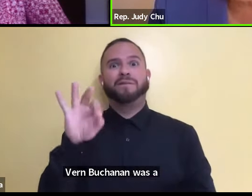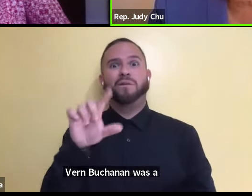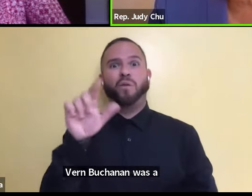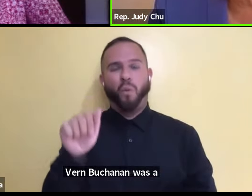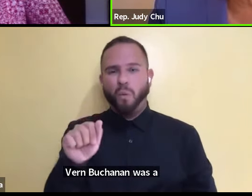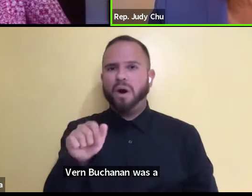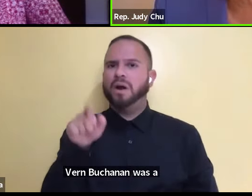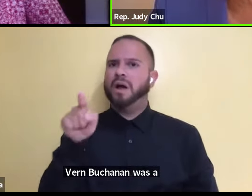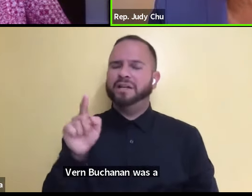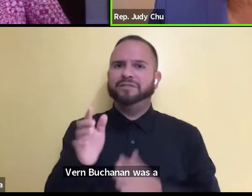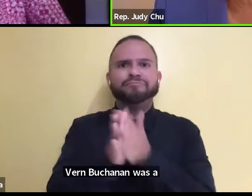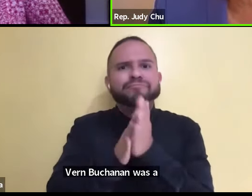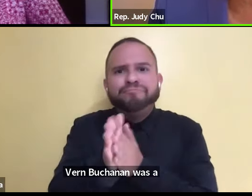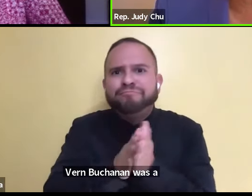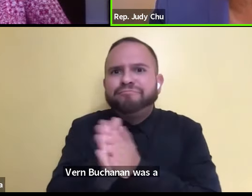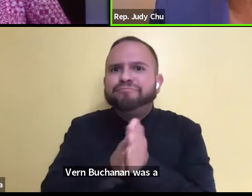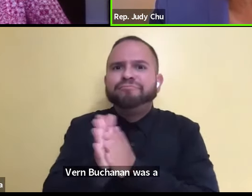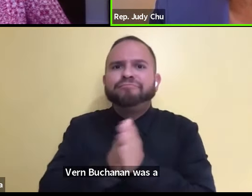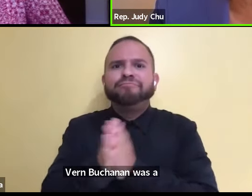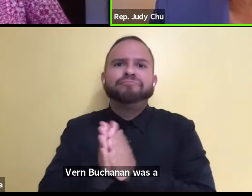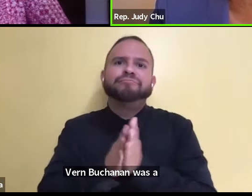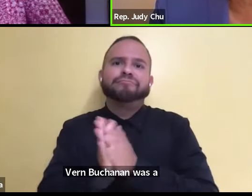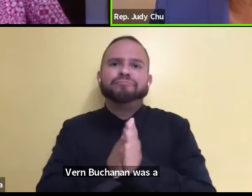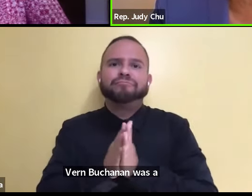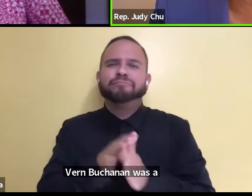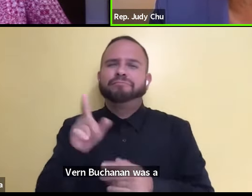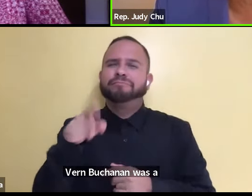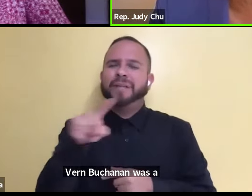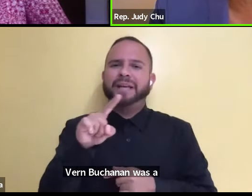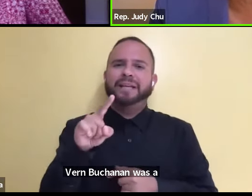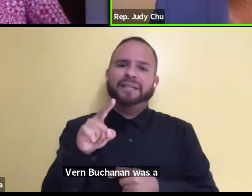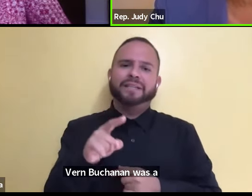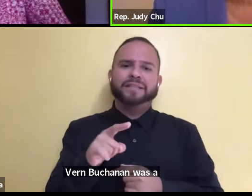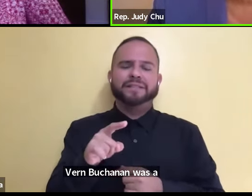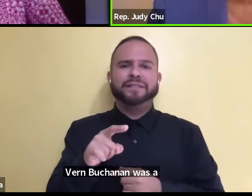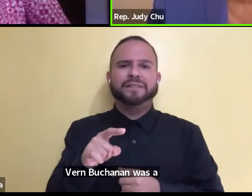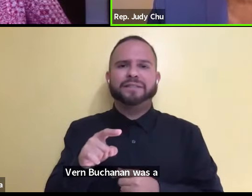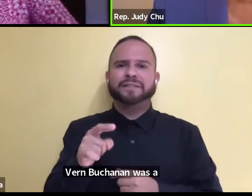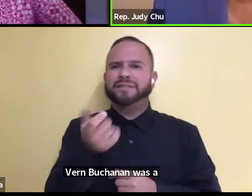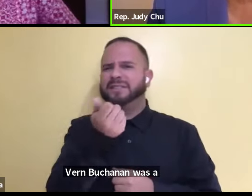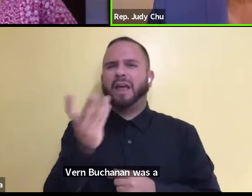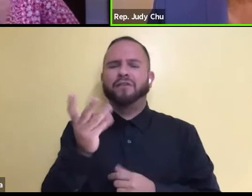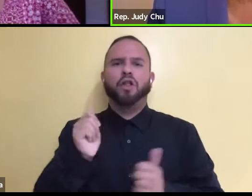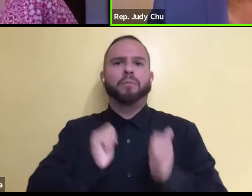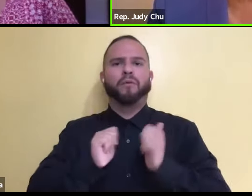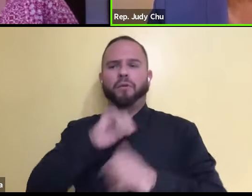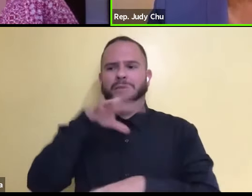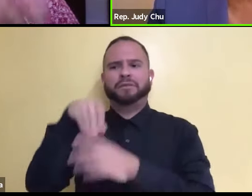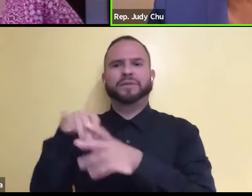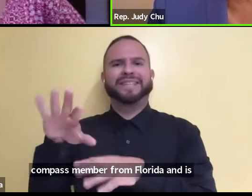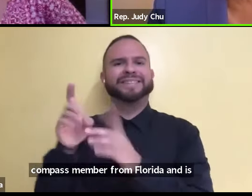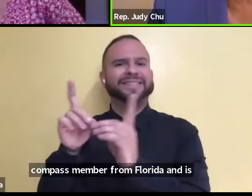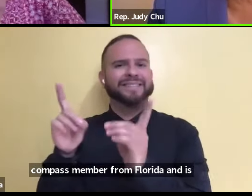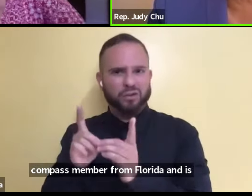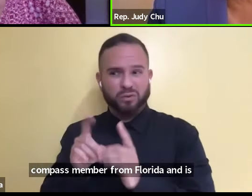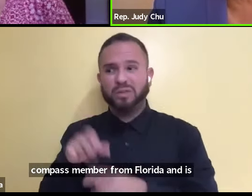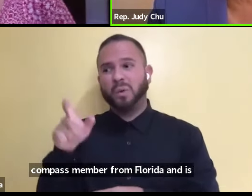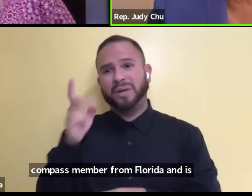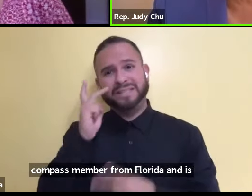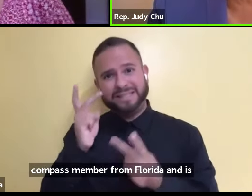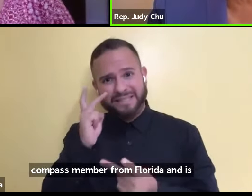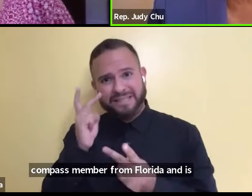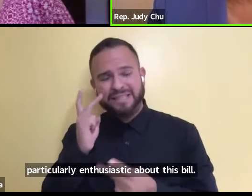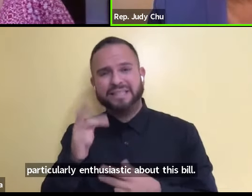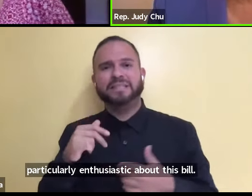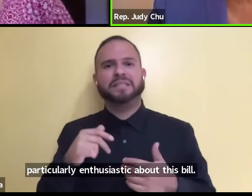enthusiastic about this bill. He has a number of performers in his district. And so he sees this as